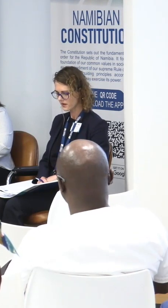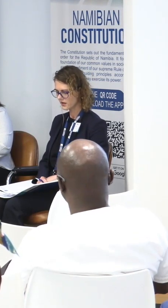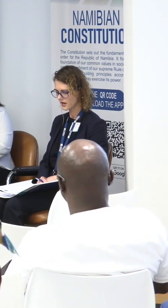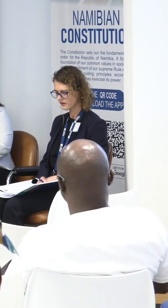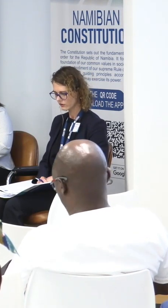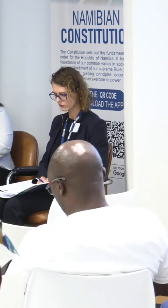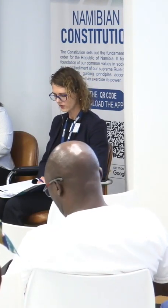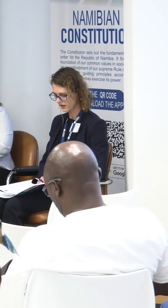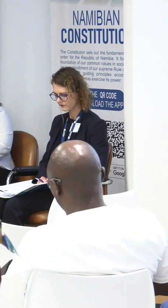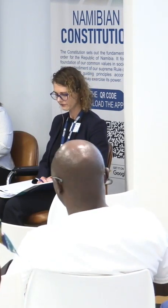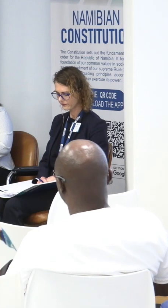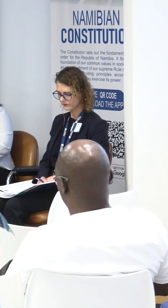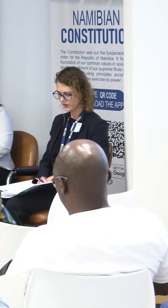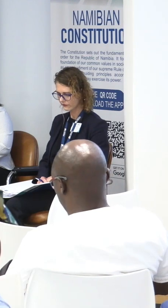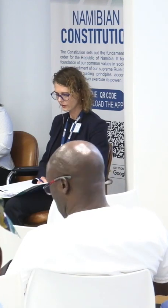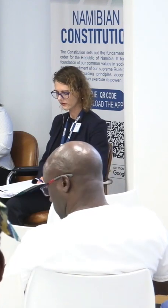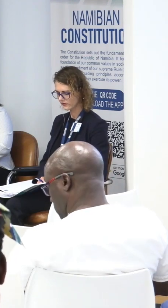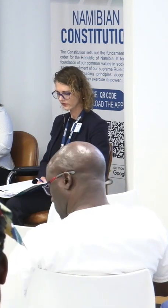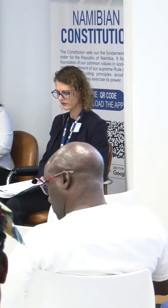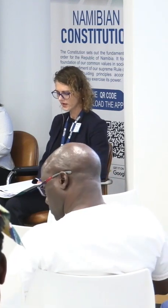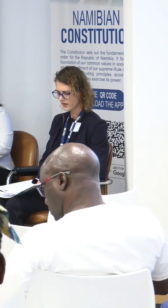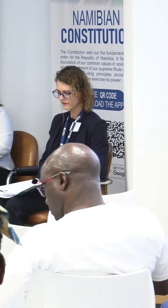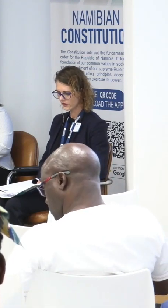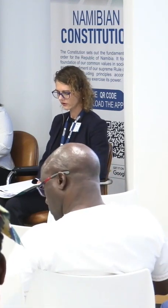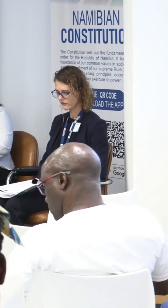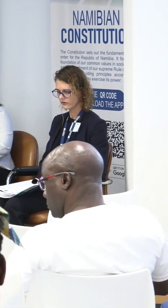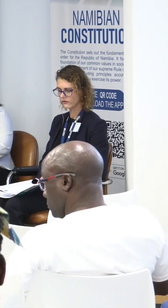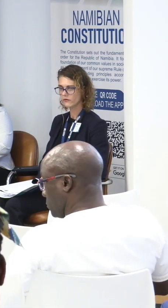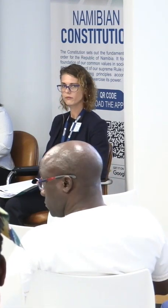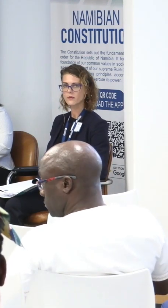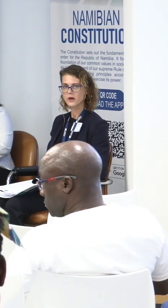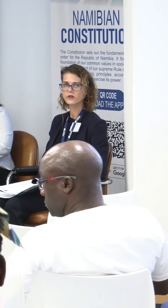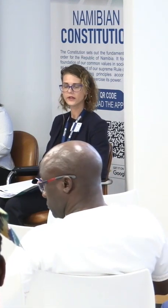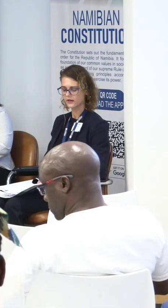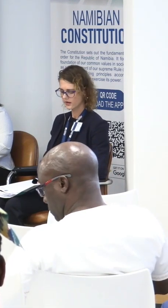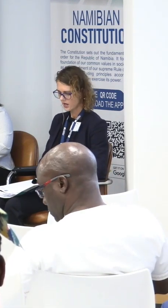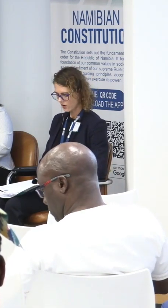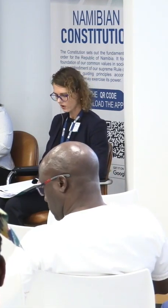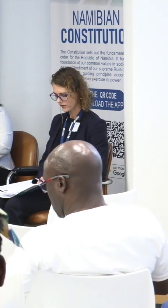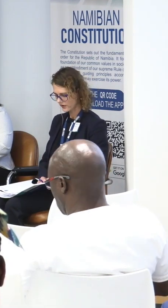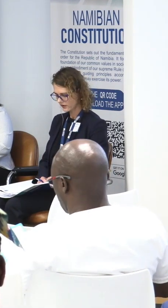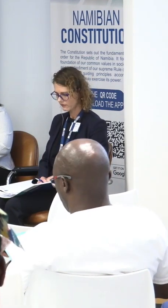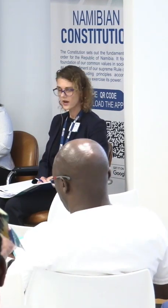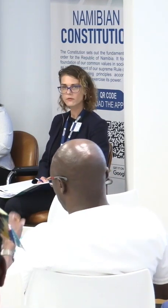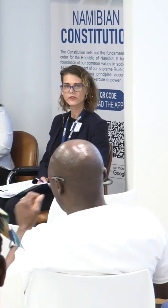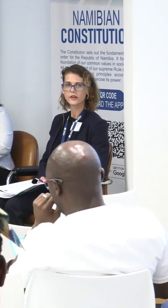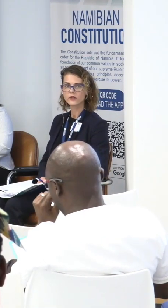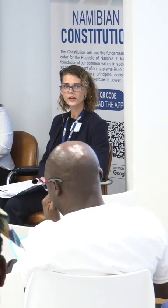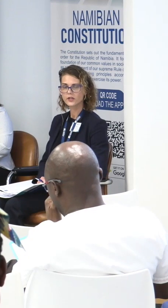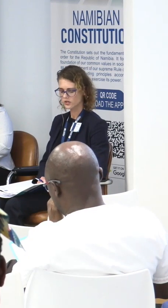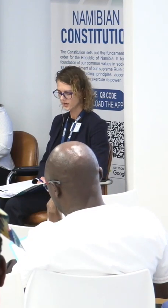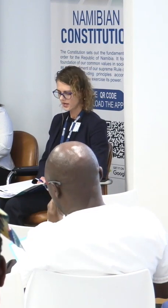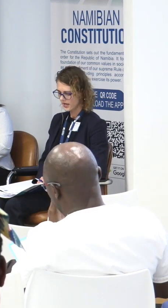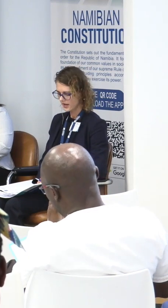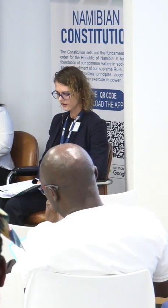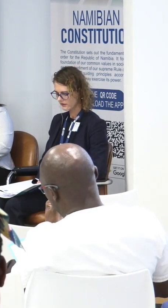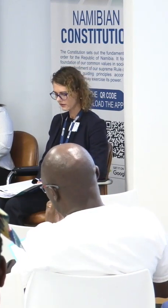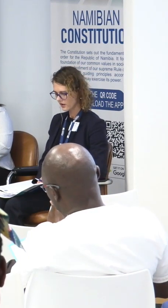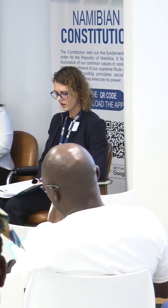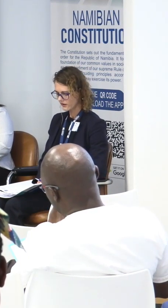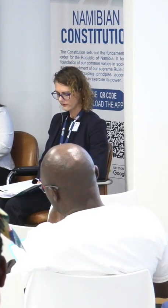Namibia in Article 20 focuses their concerns primarily on primary education,